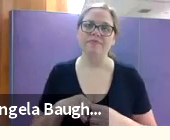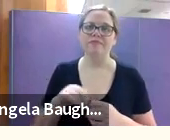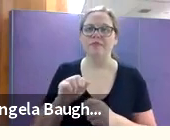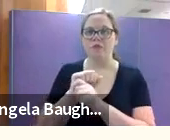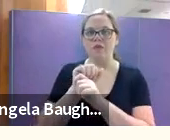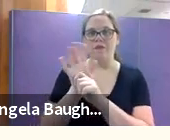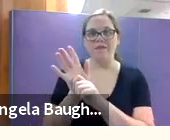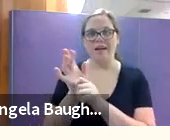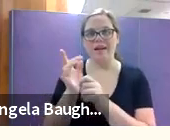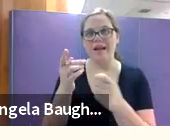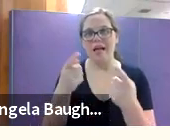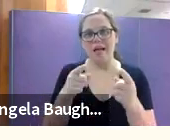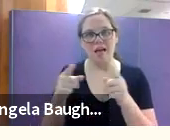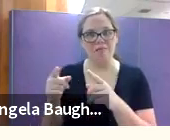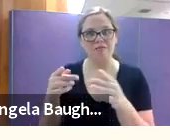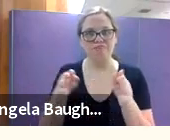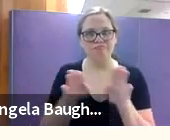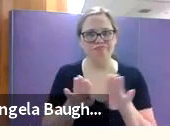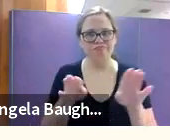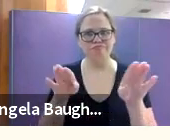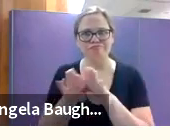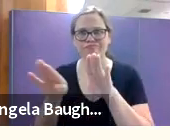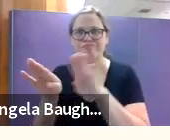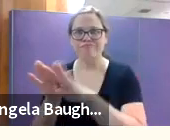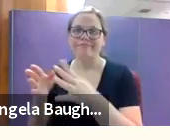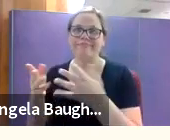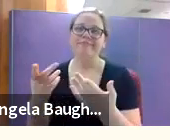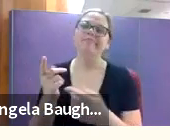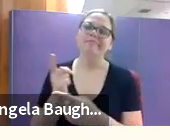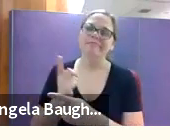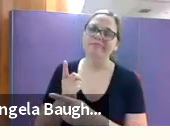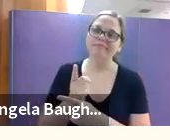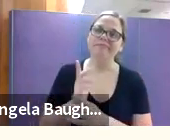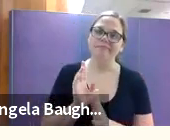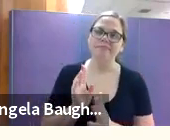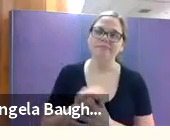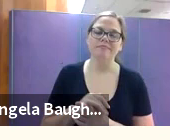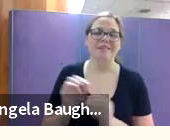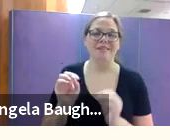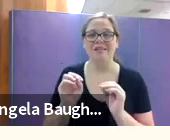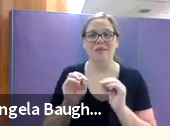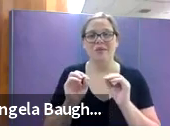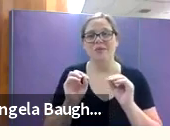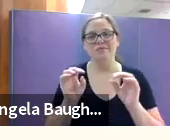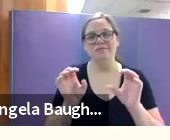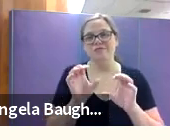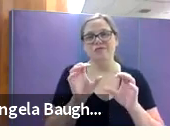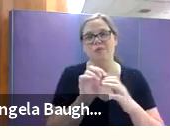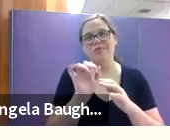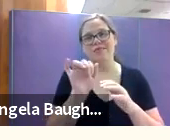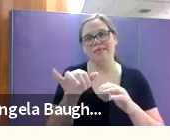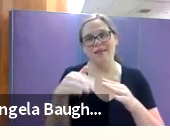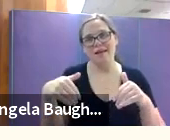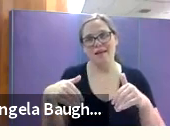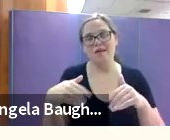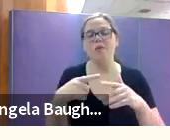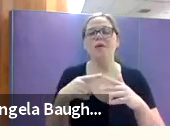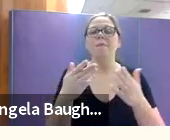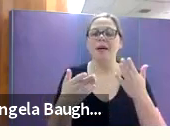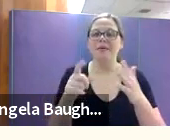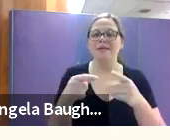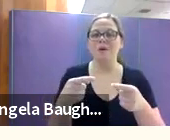COVID-19 happened, everything kind of shut down. We just, yeah, so we have not done anything on that. And I think we probably would need to go